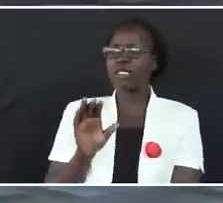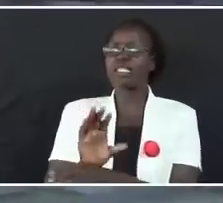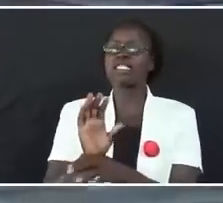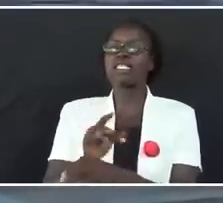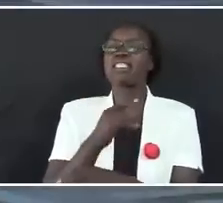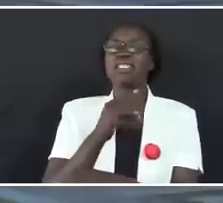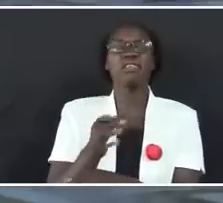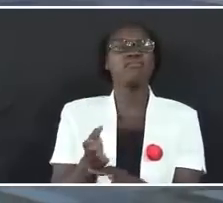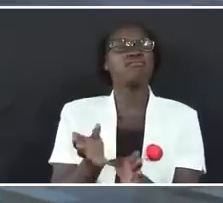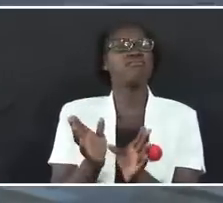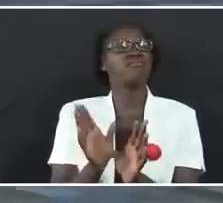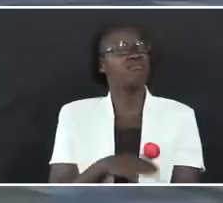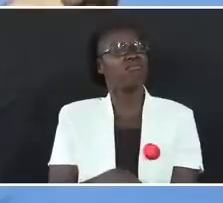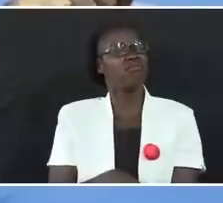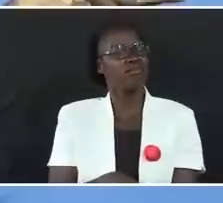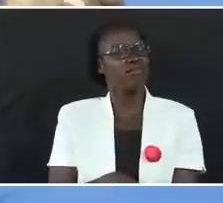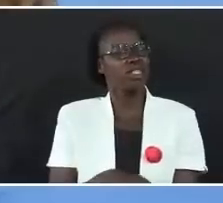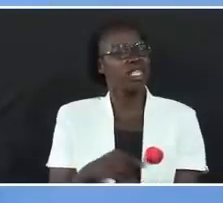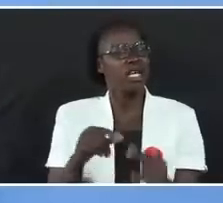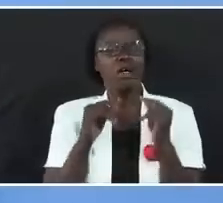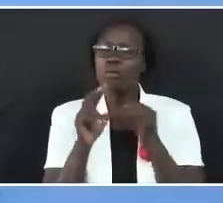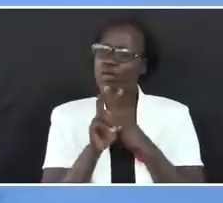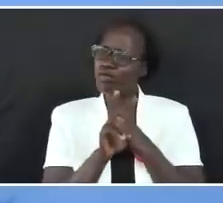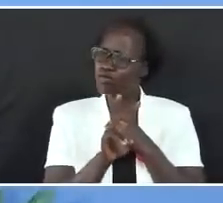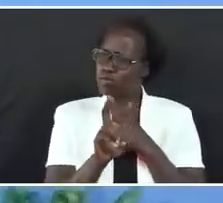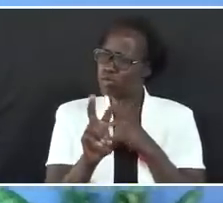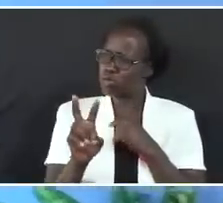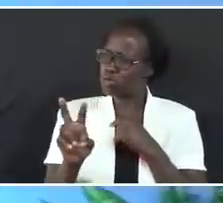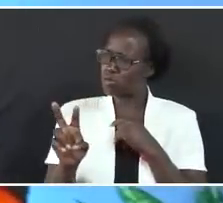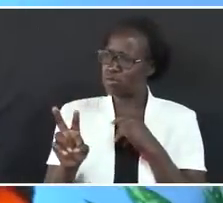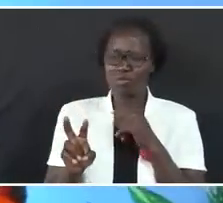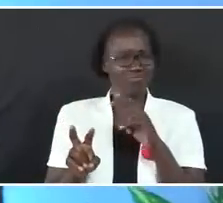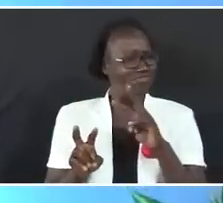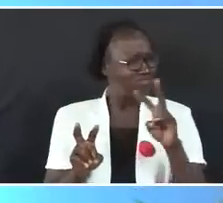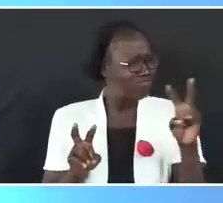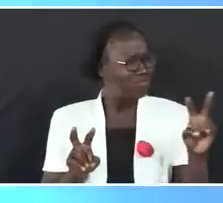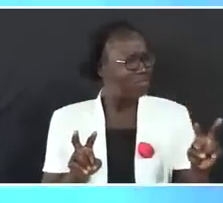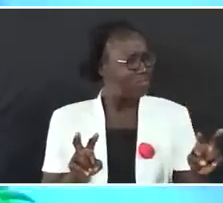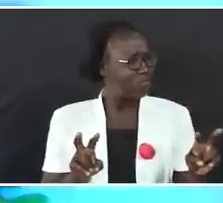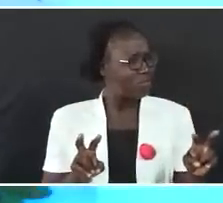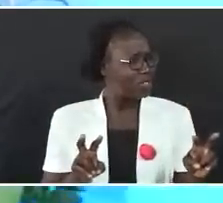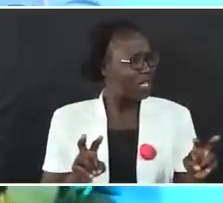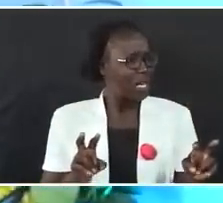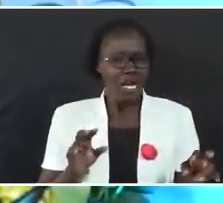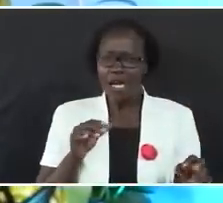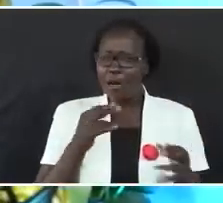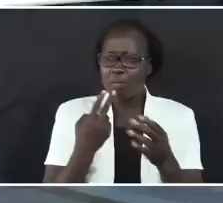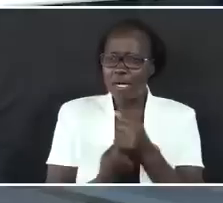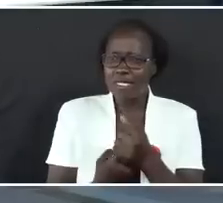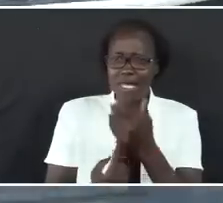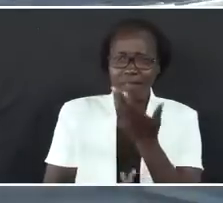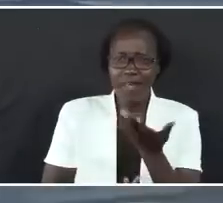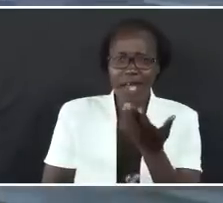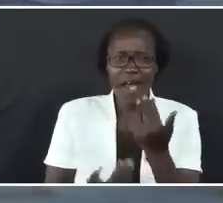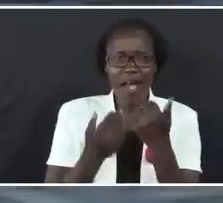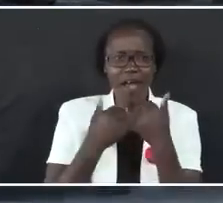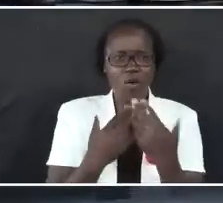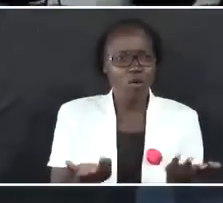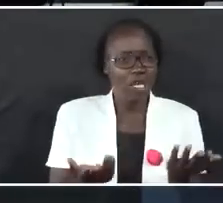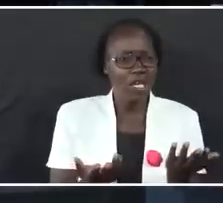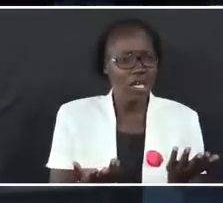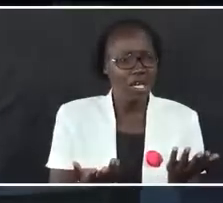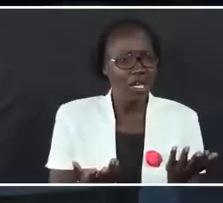said, "Pastor, I've looked around, there's no one to marry." Yeah. Are these guys